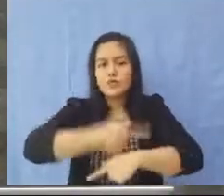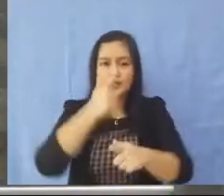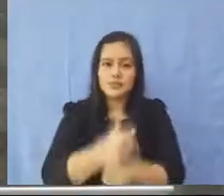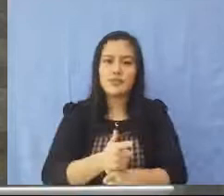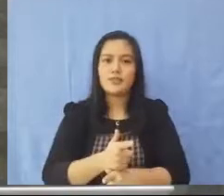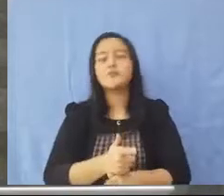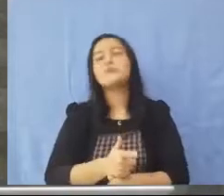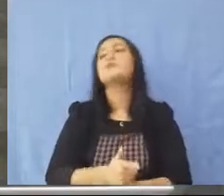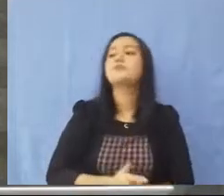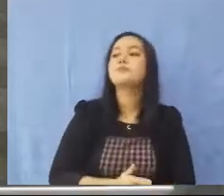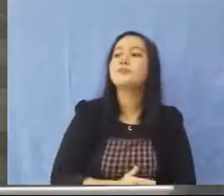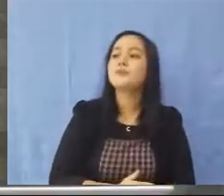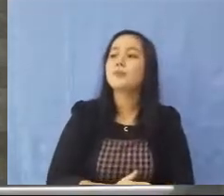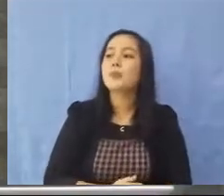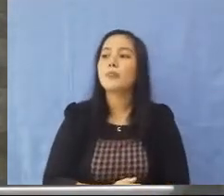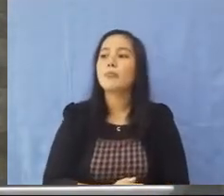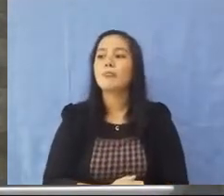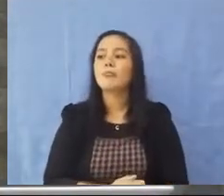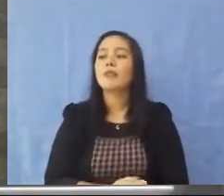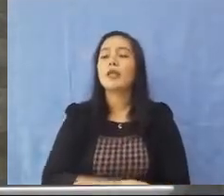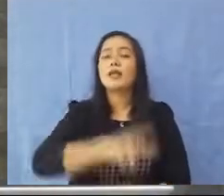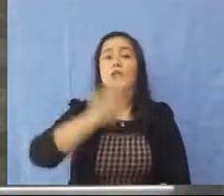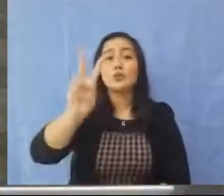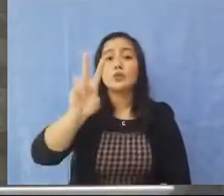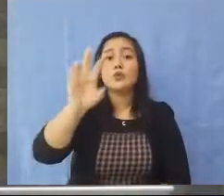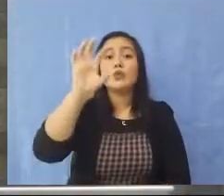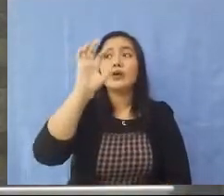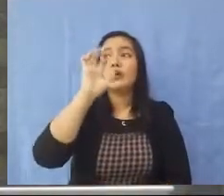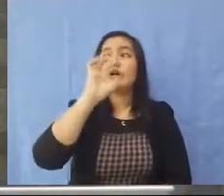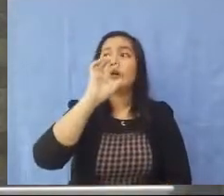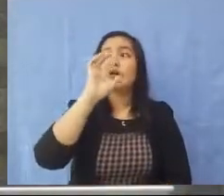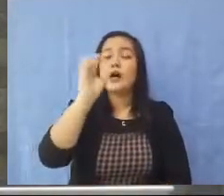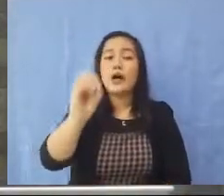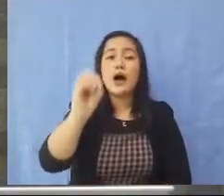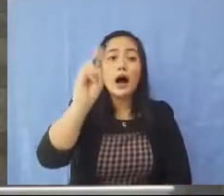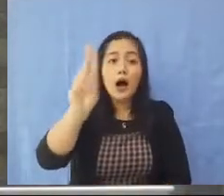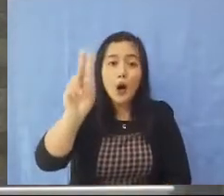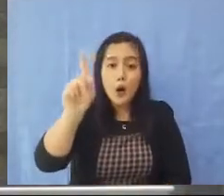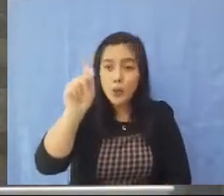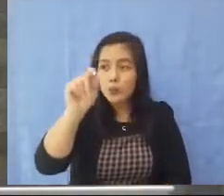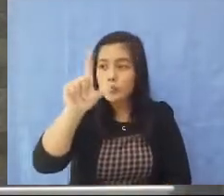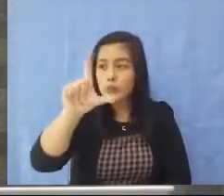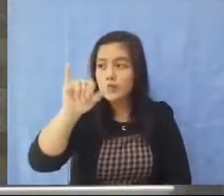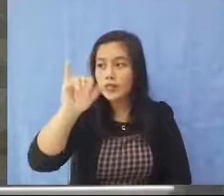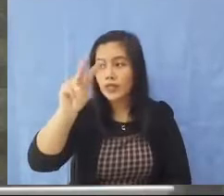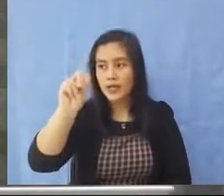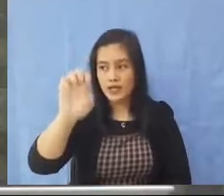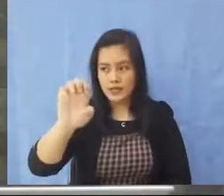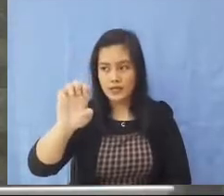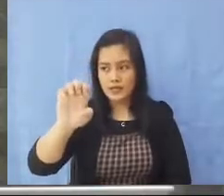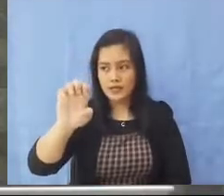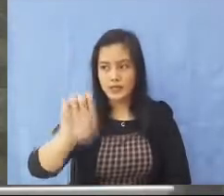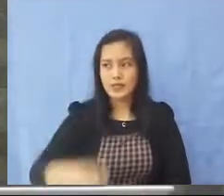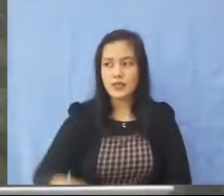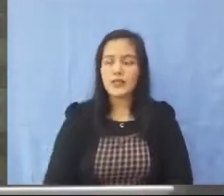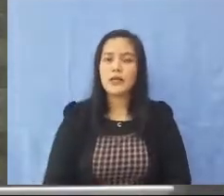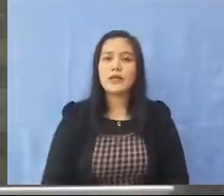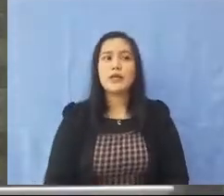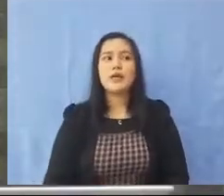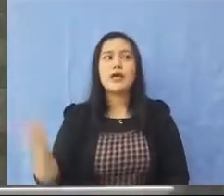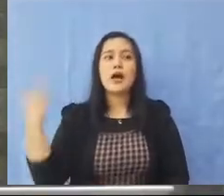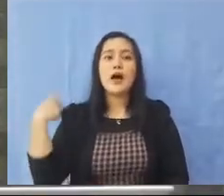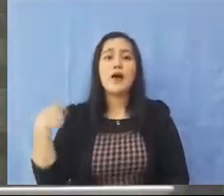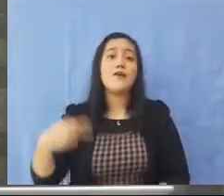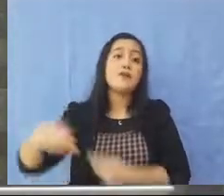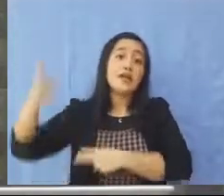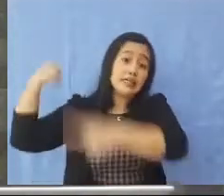Genesis is the history of creation. Alright? The history of creation. Makikita po natin yan. Yung history of creation na